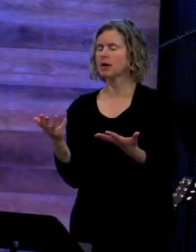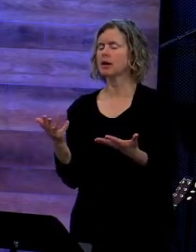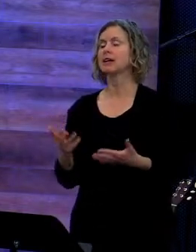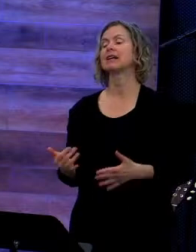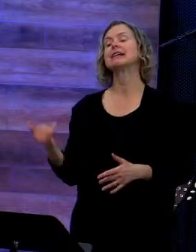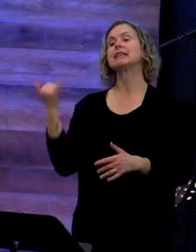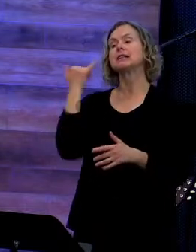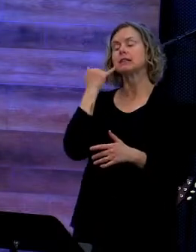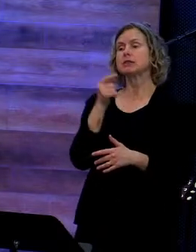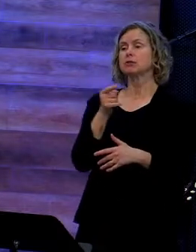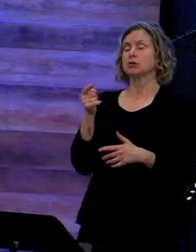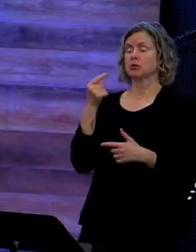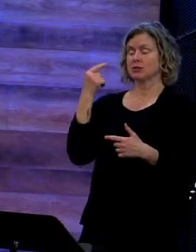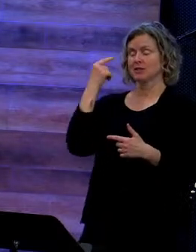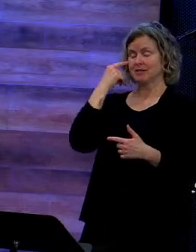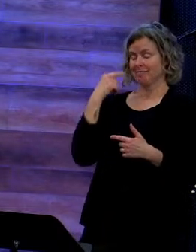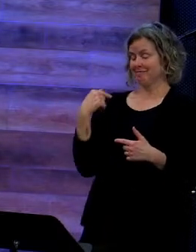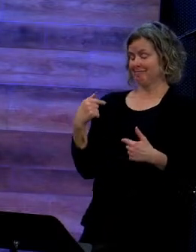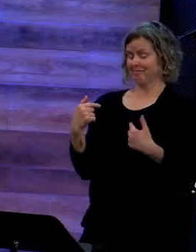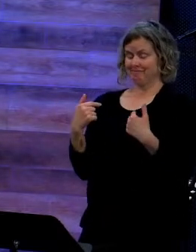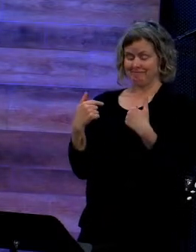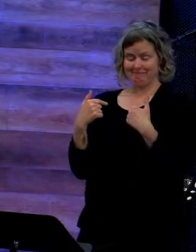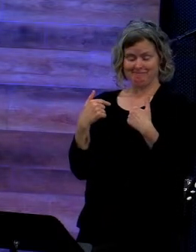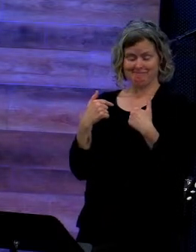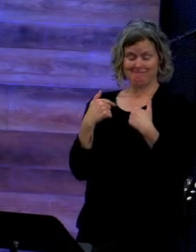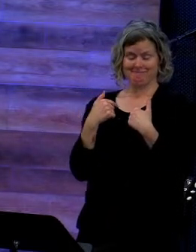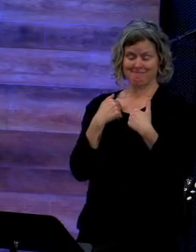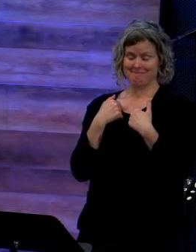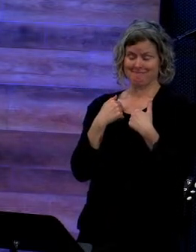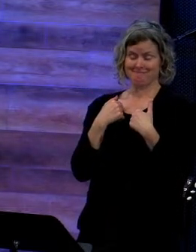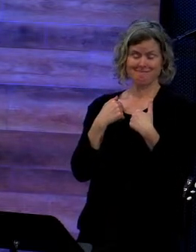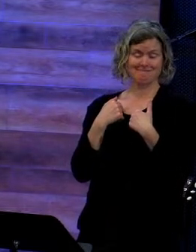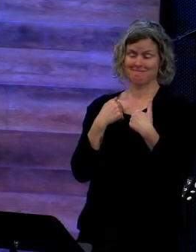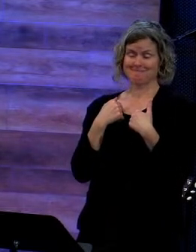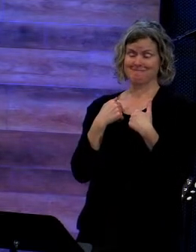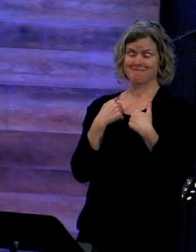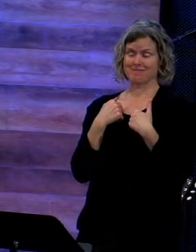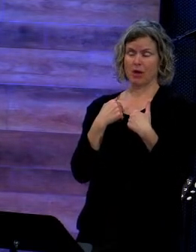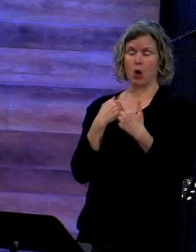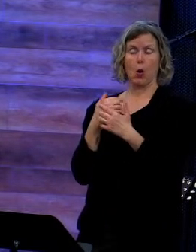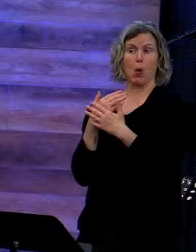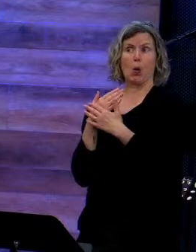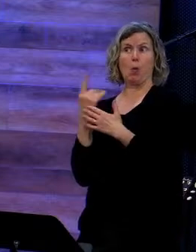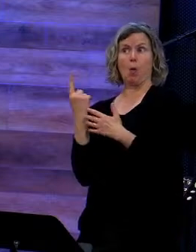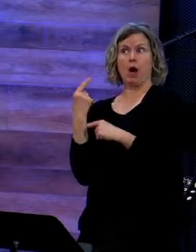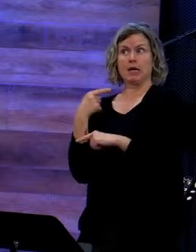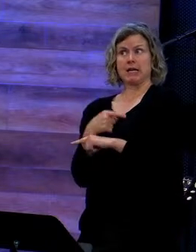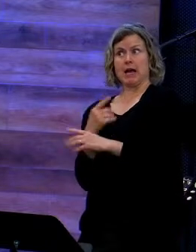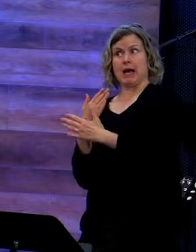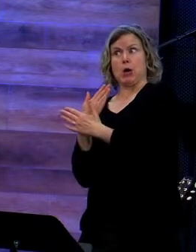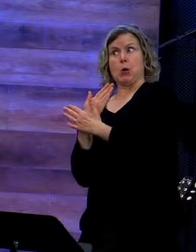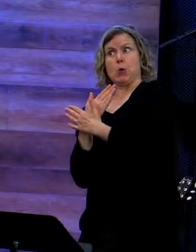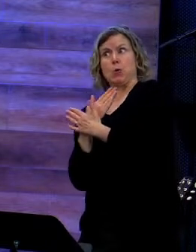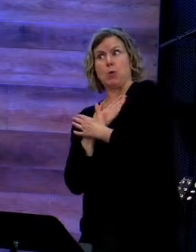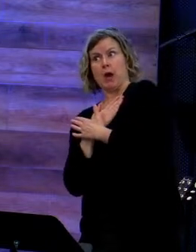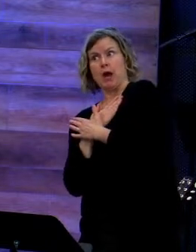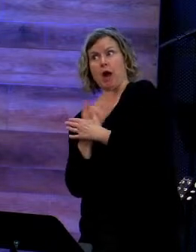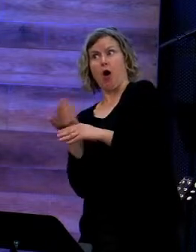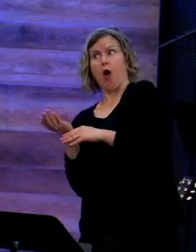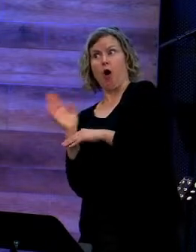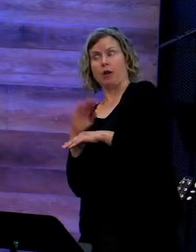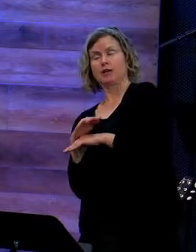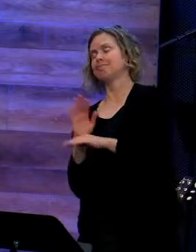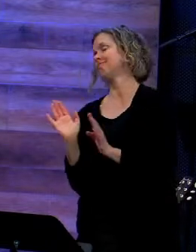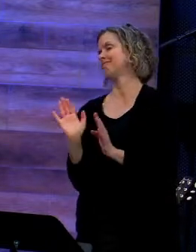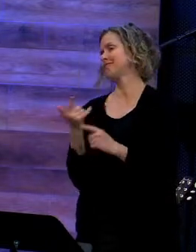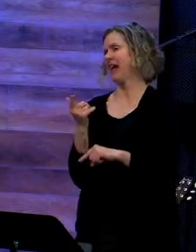a weekly day of rest, if your days are too full and your life is too hectic, if you are not